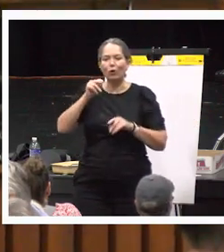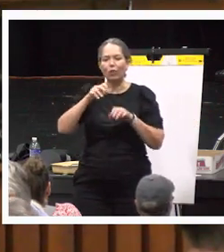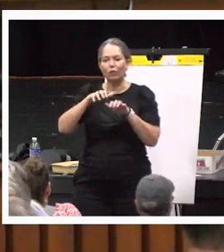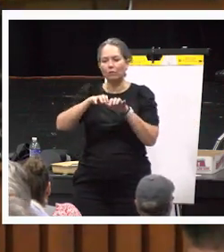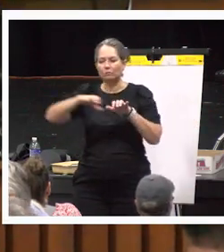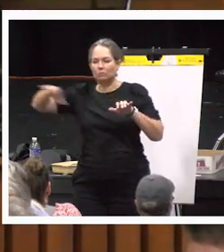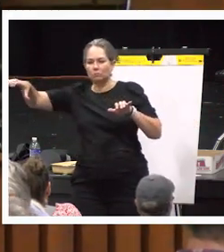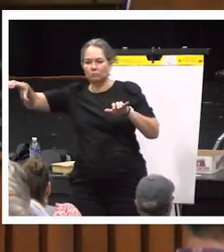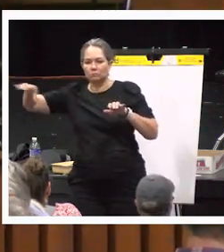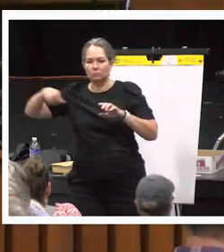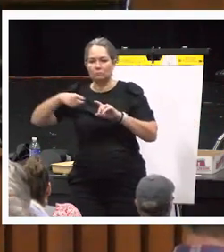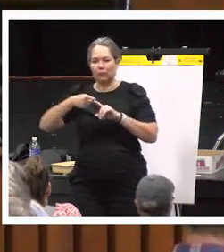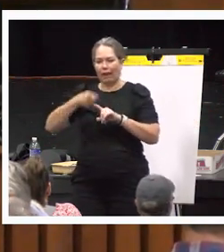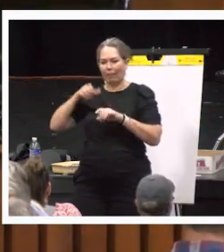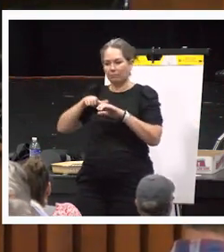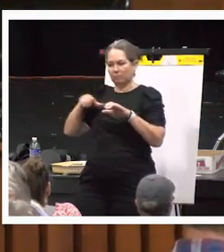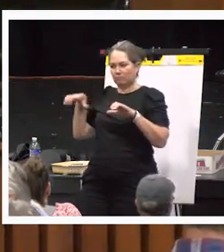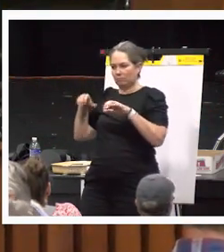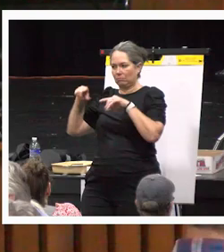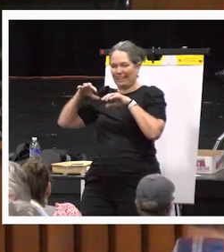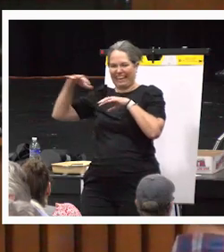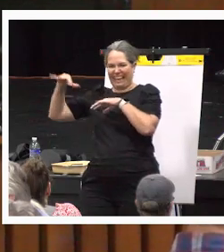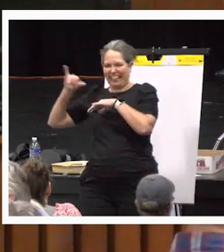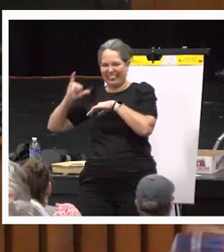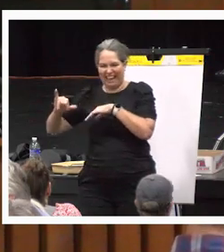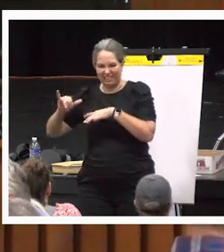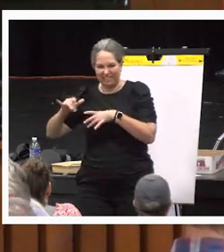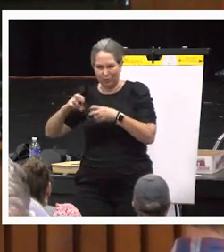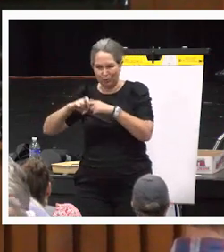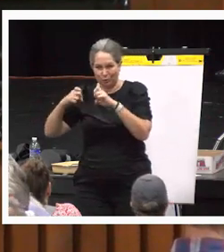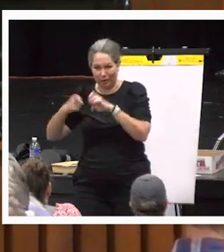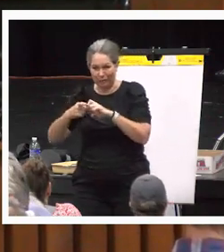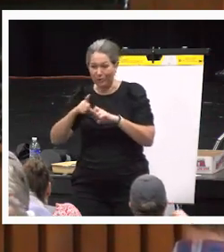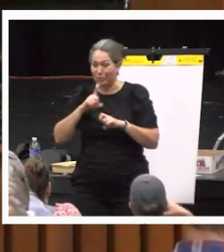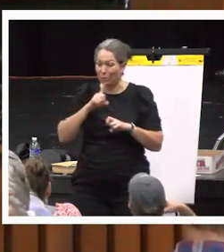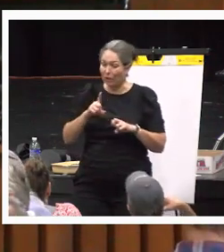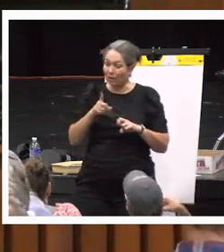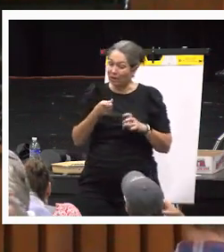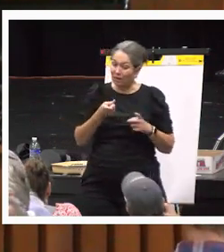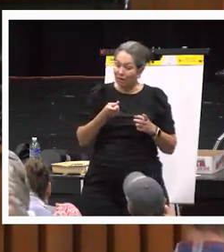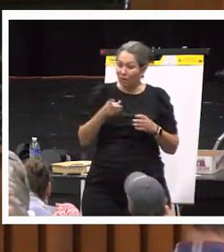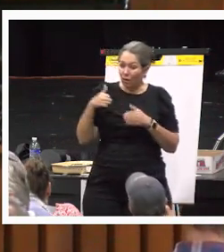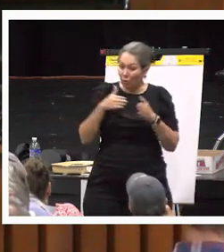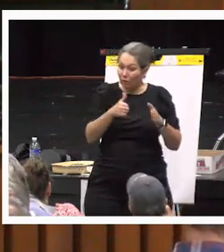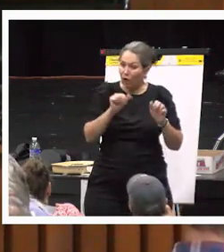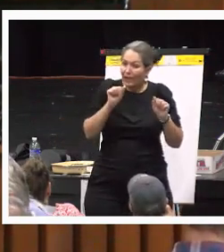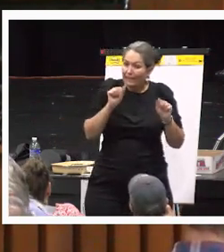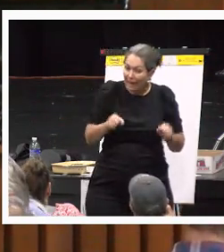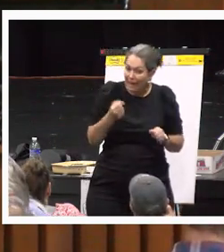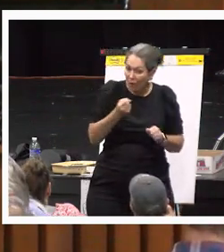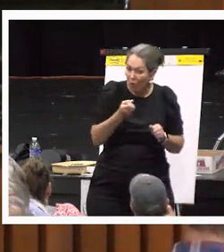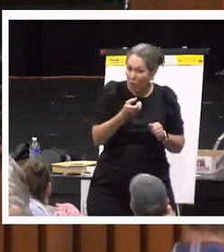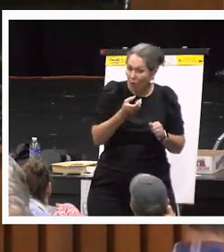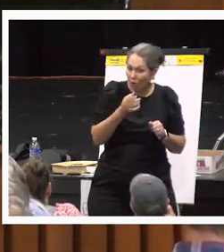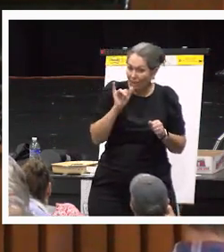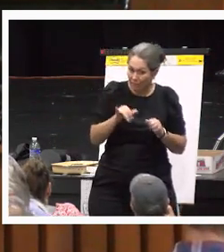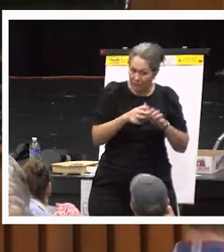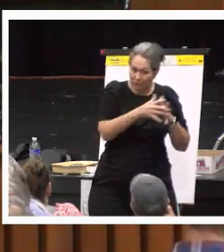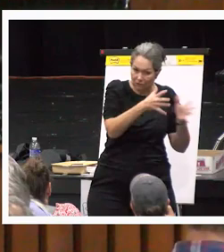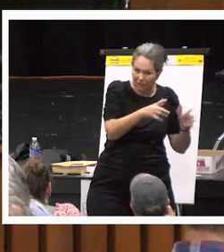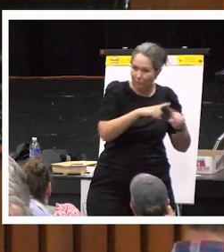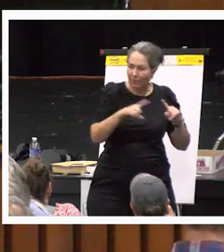downstream is where the issue was, but we weren't off by much as far as the capacity of that river downstream.